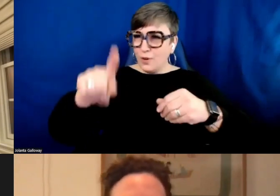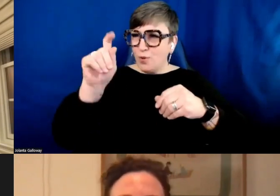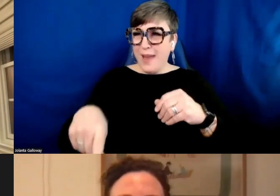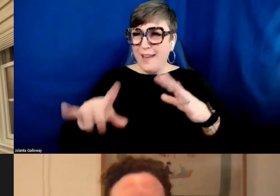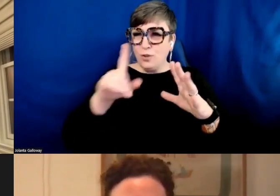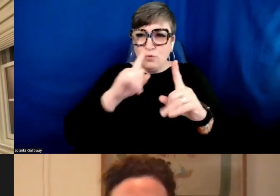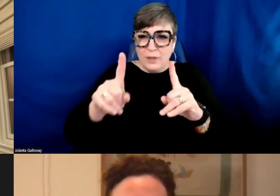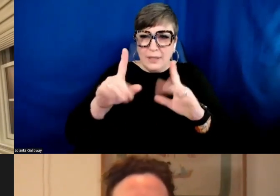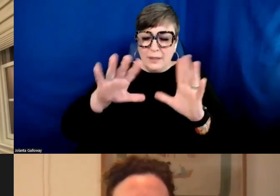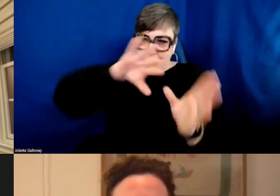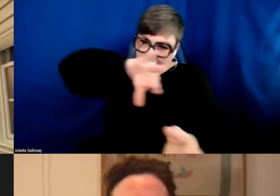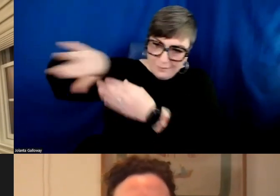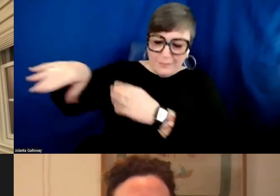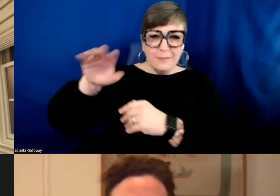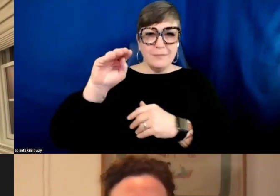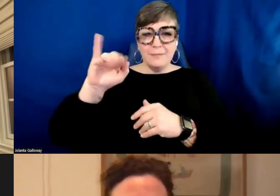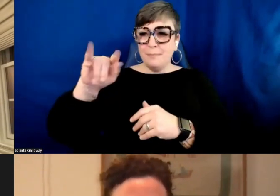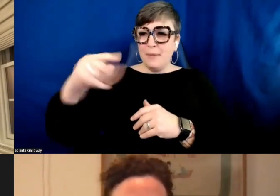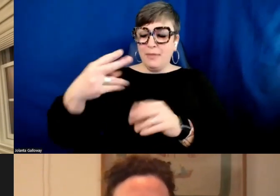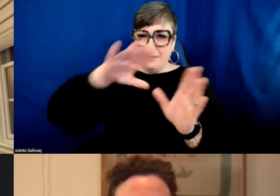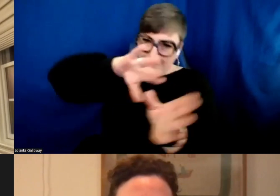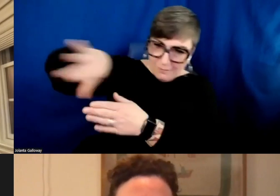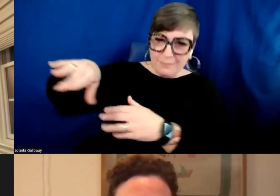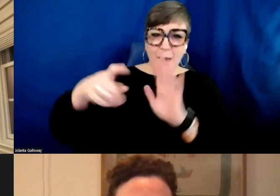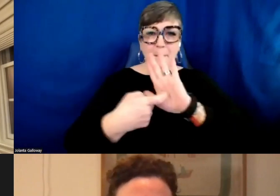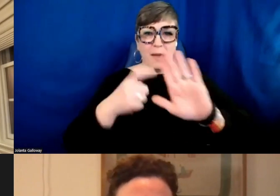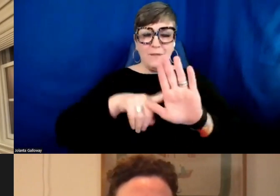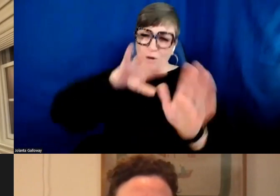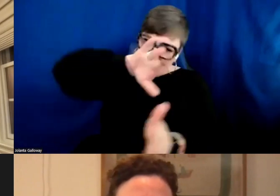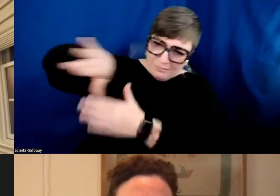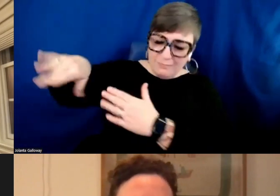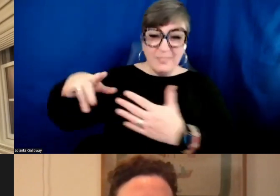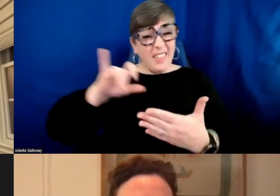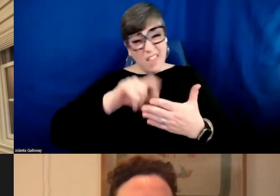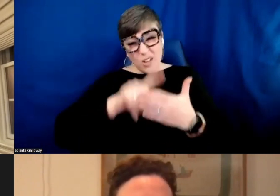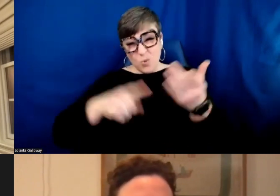metaphor and problematic rhetoric. And that's, for me, that's certainly what happened in the Edison archives.